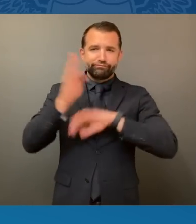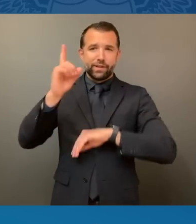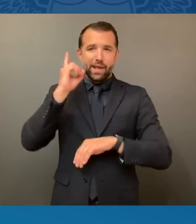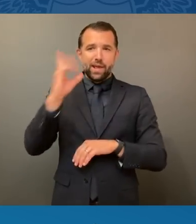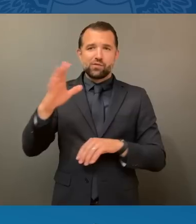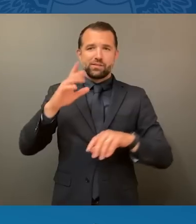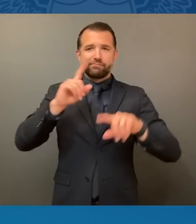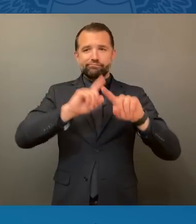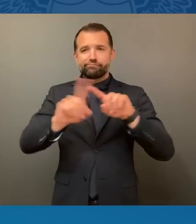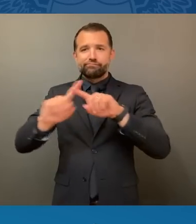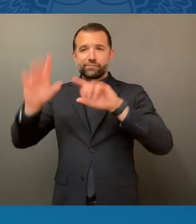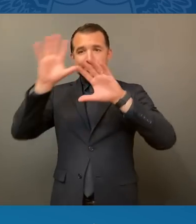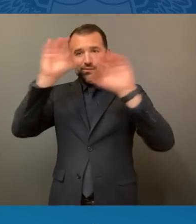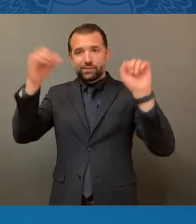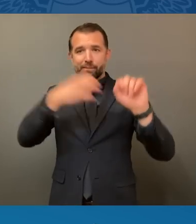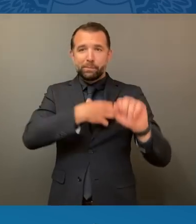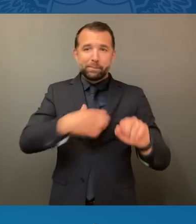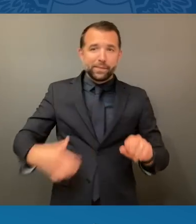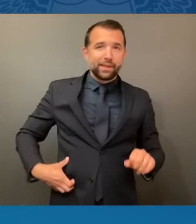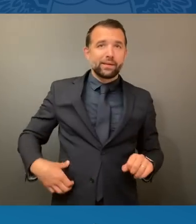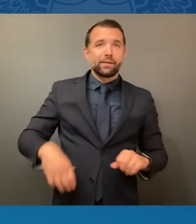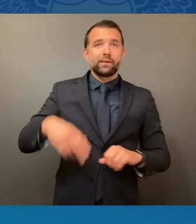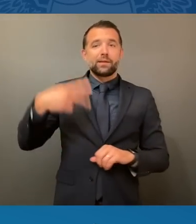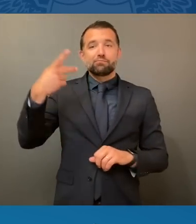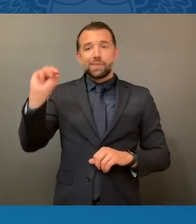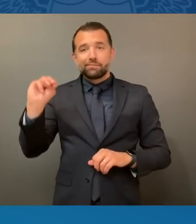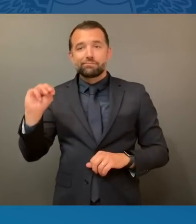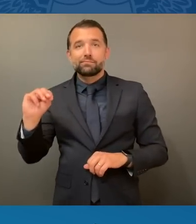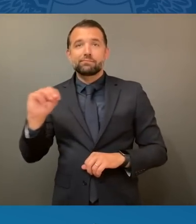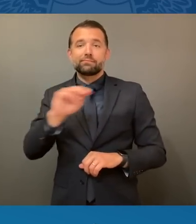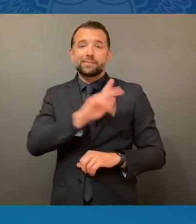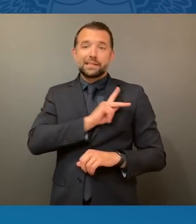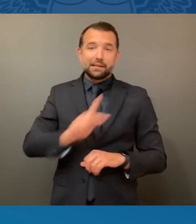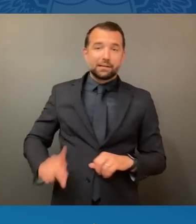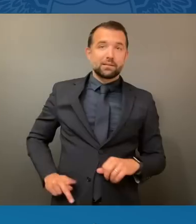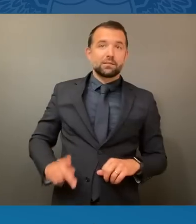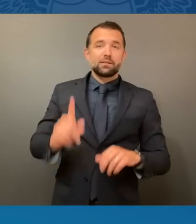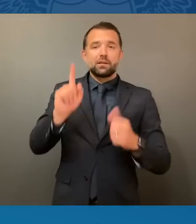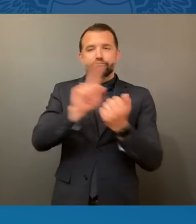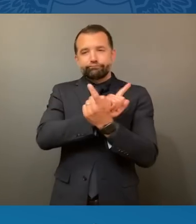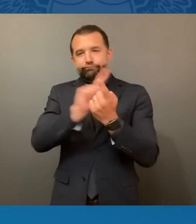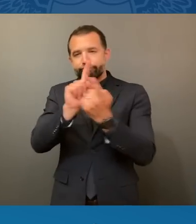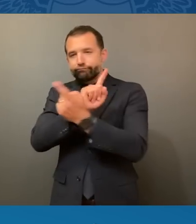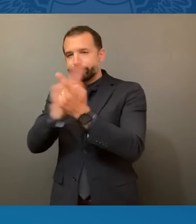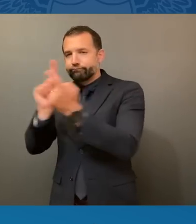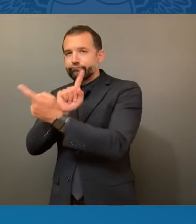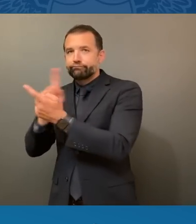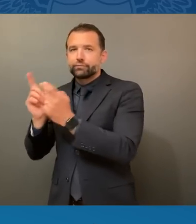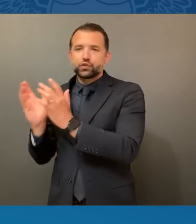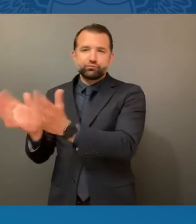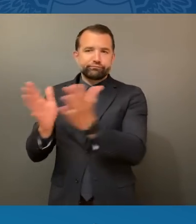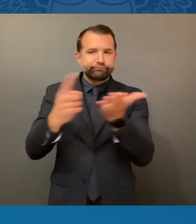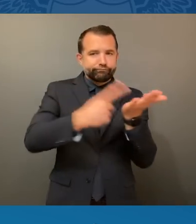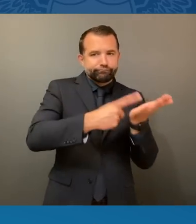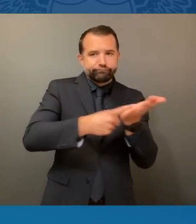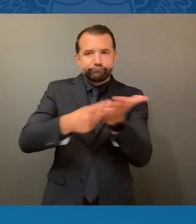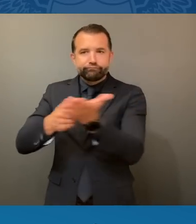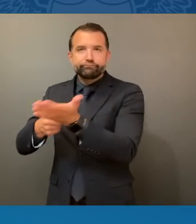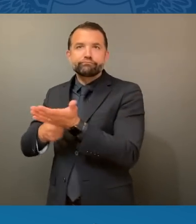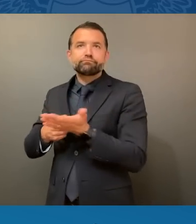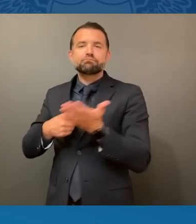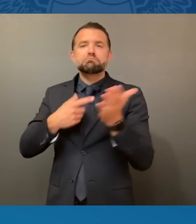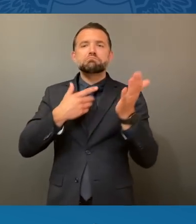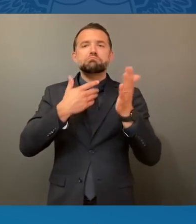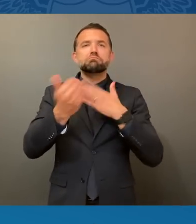chancellors, and kings. And one of the big issues that I've been talking with them about, whether I'm in the Indo-Pacific or